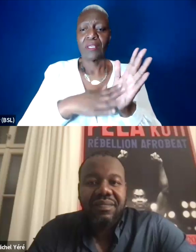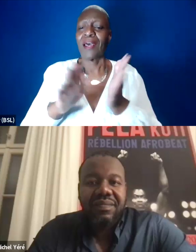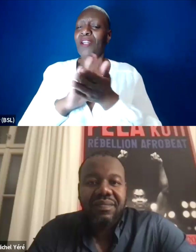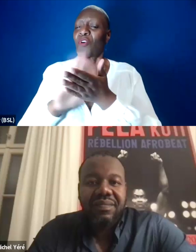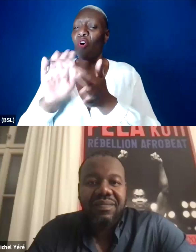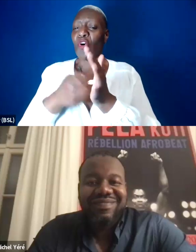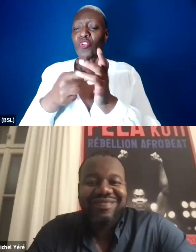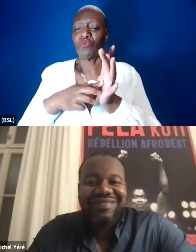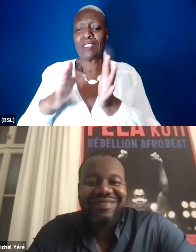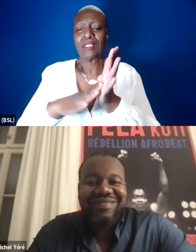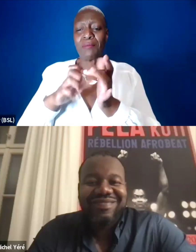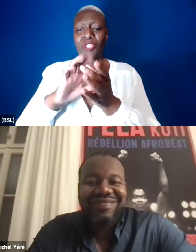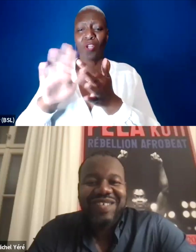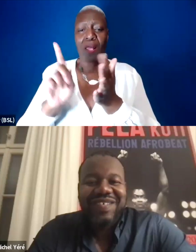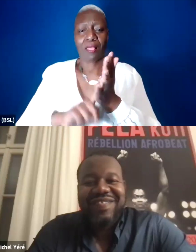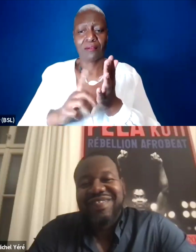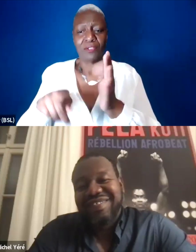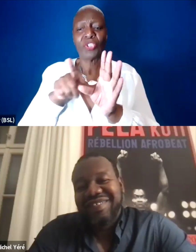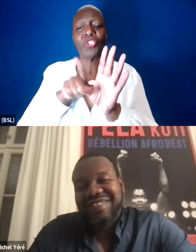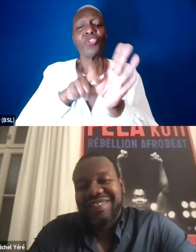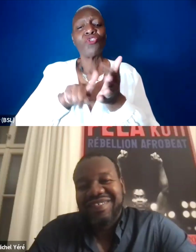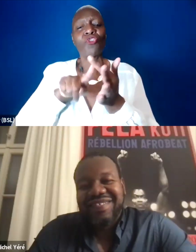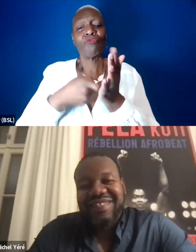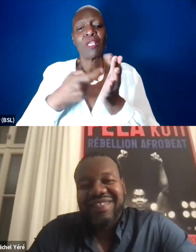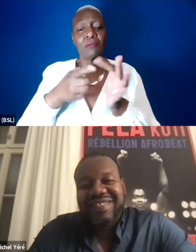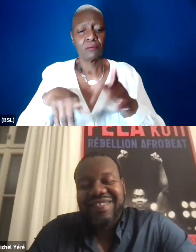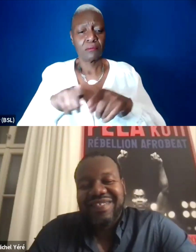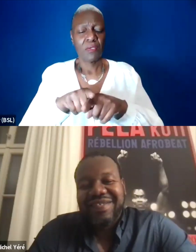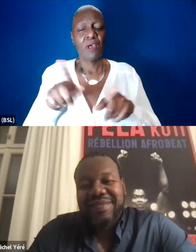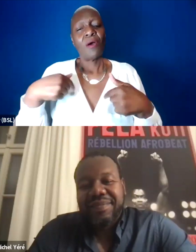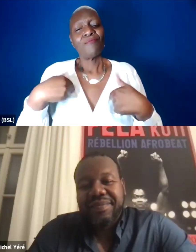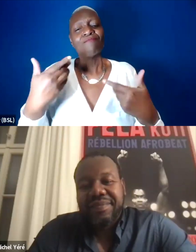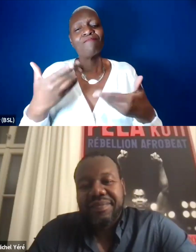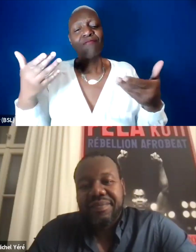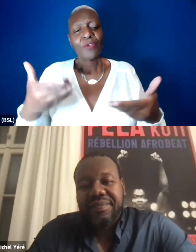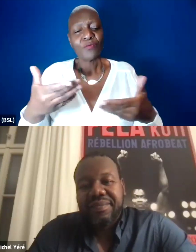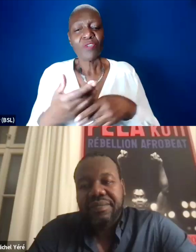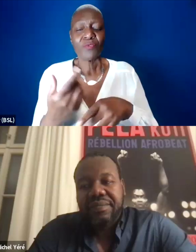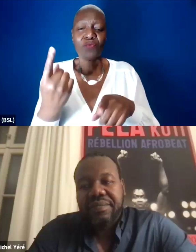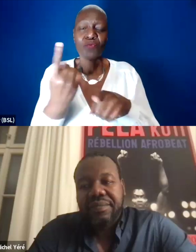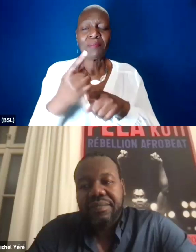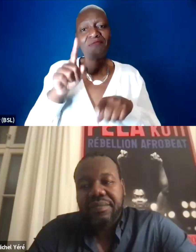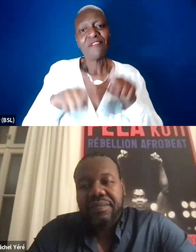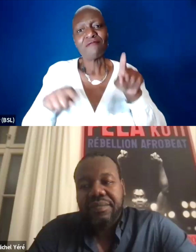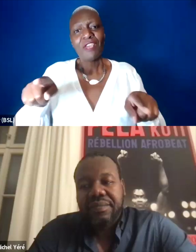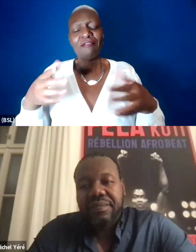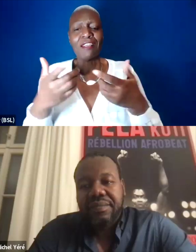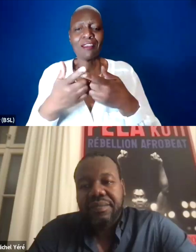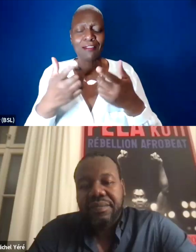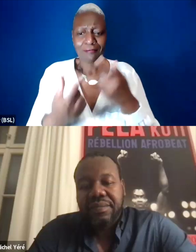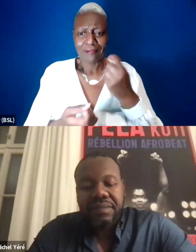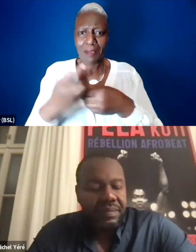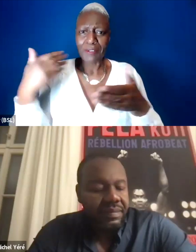Thank you for being here. The idea of the issue's focus came about as I was thinking about the various social movements of the last